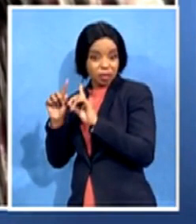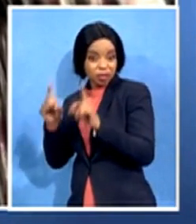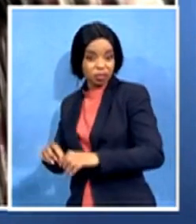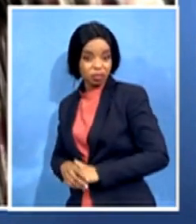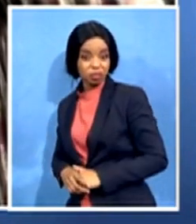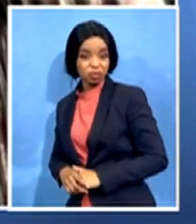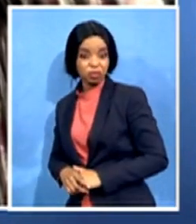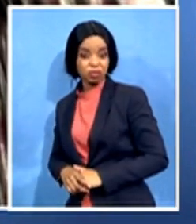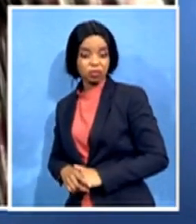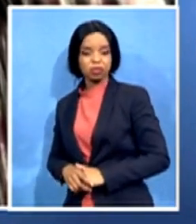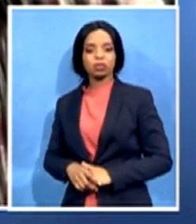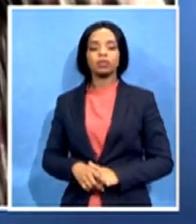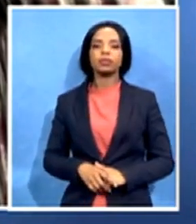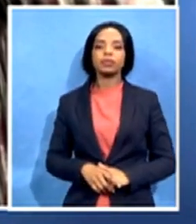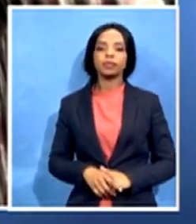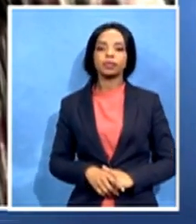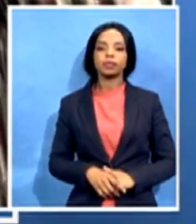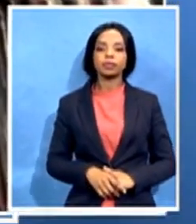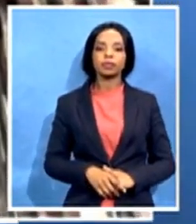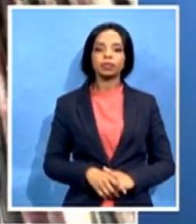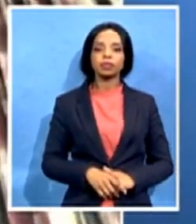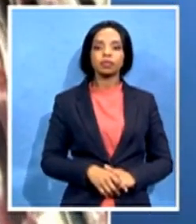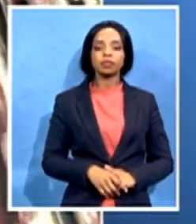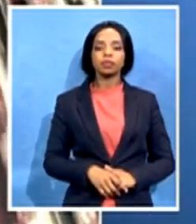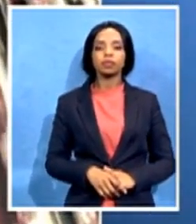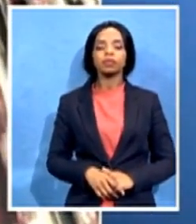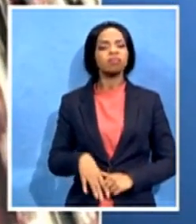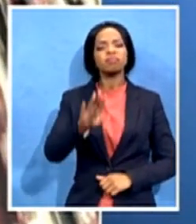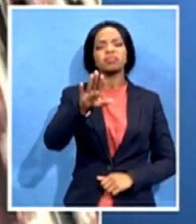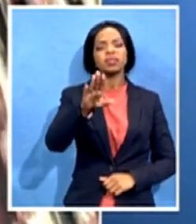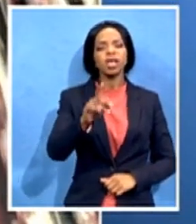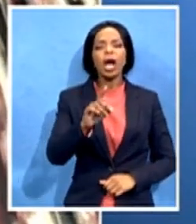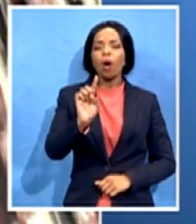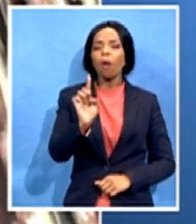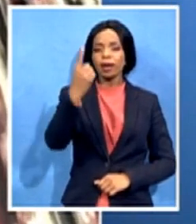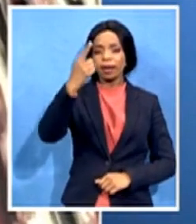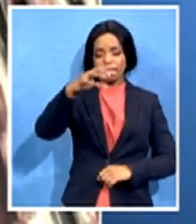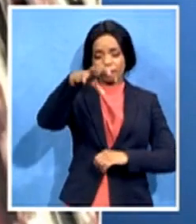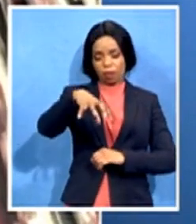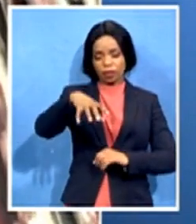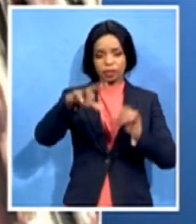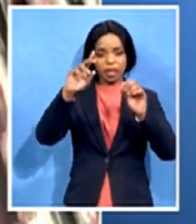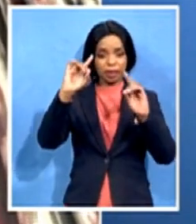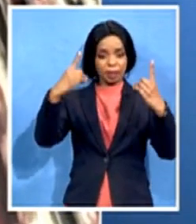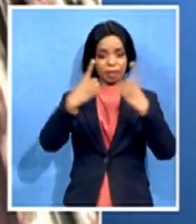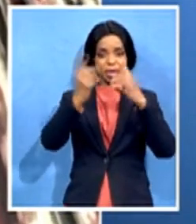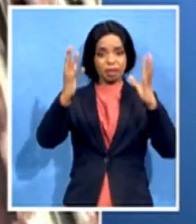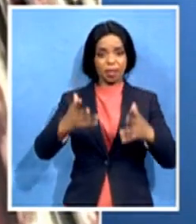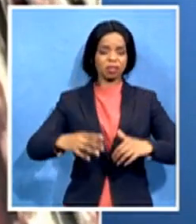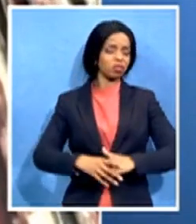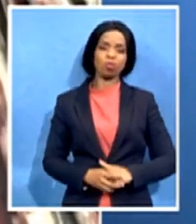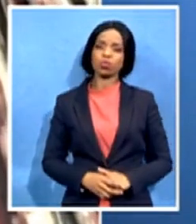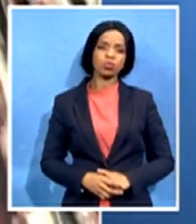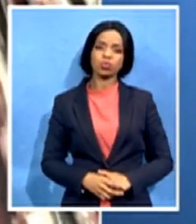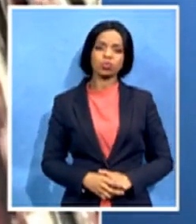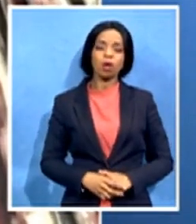Well, it's not only the provincial department. We are handling this issue of livestock traceability at